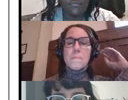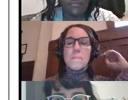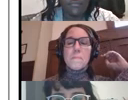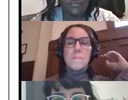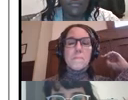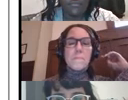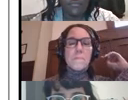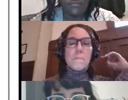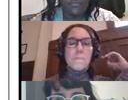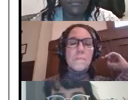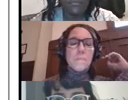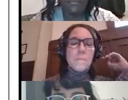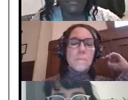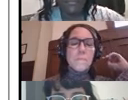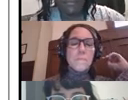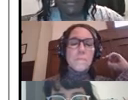Rylen. Thank you.